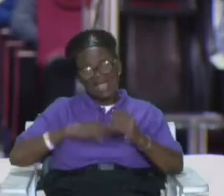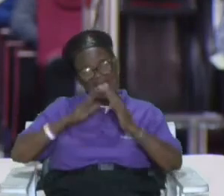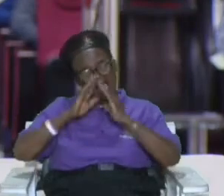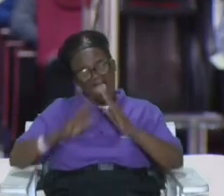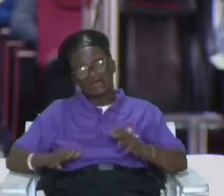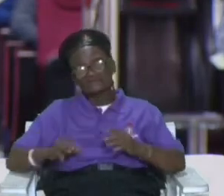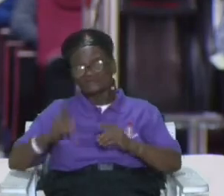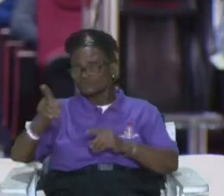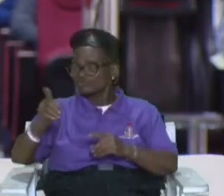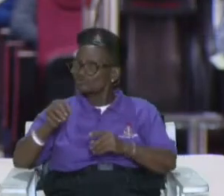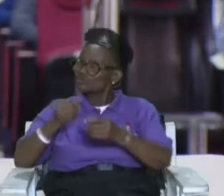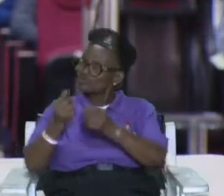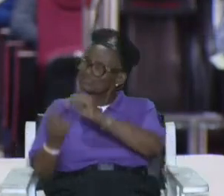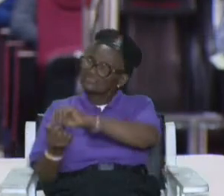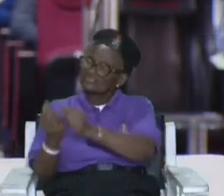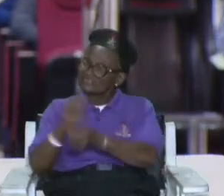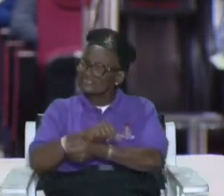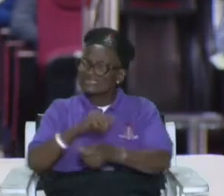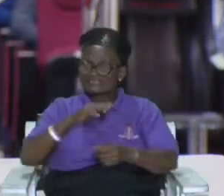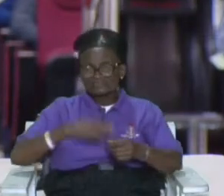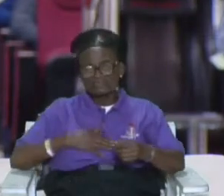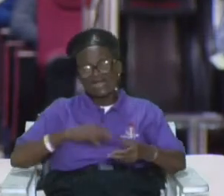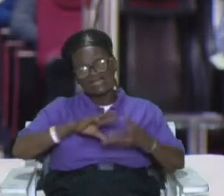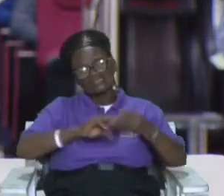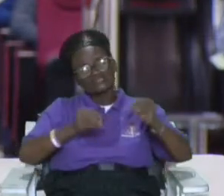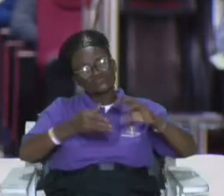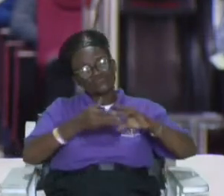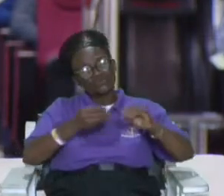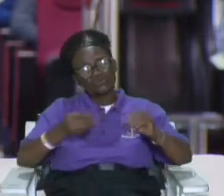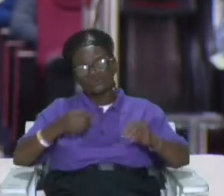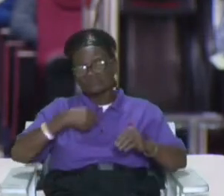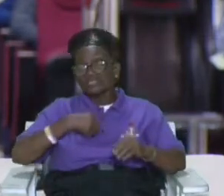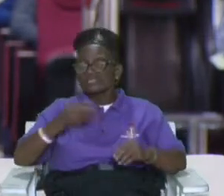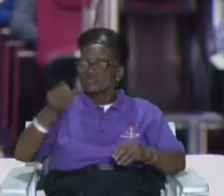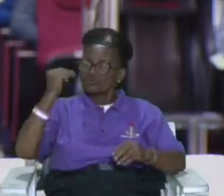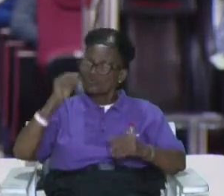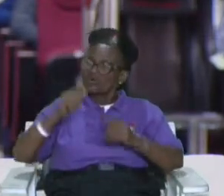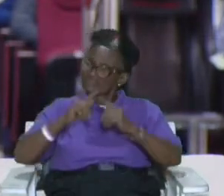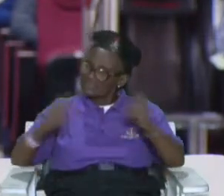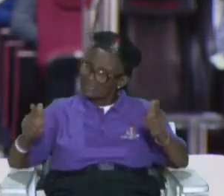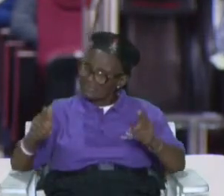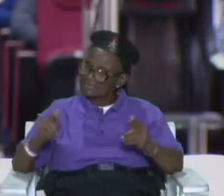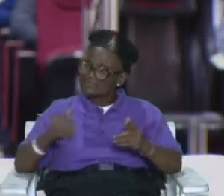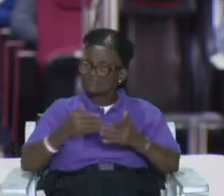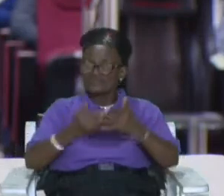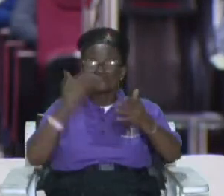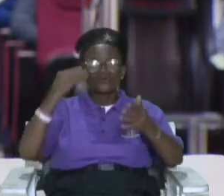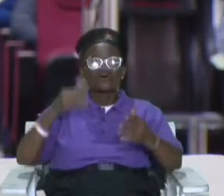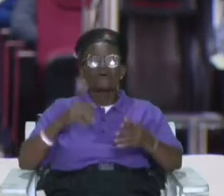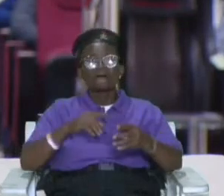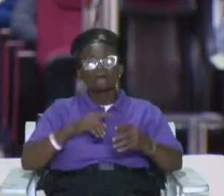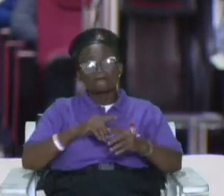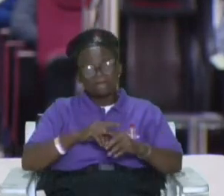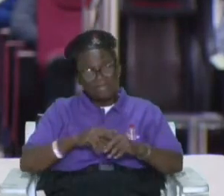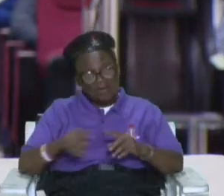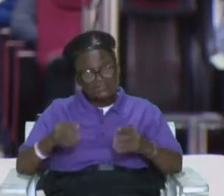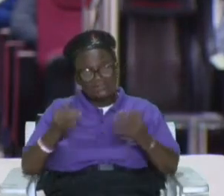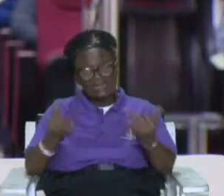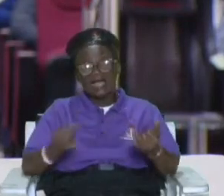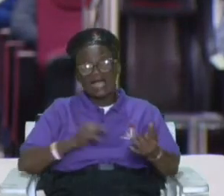changed my story. I was great before, then I became complete.